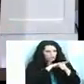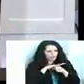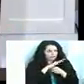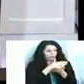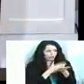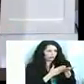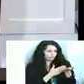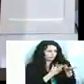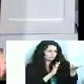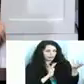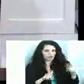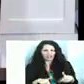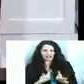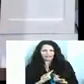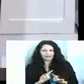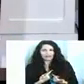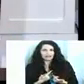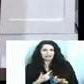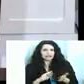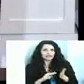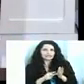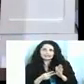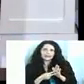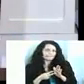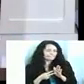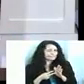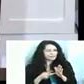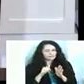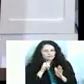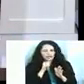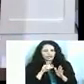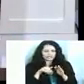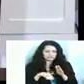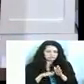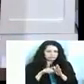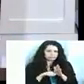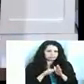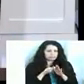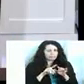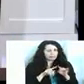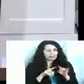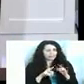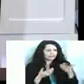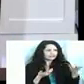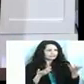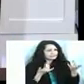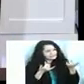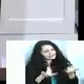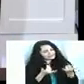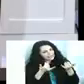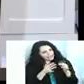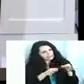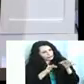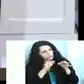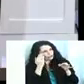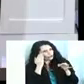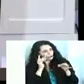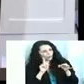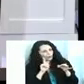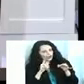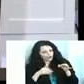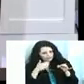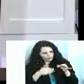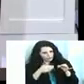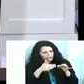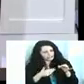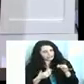won't be fluid around where those spiritual locations are, but where we are today. It's important that we know where we are today in